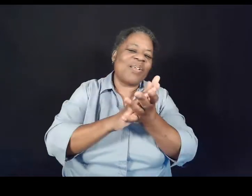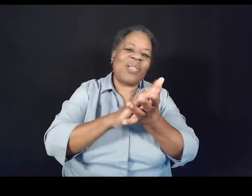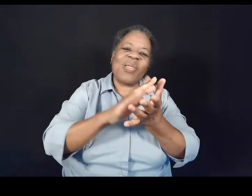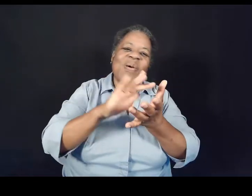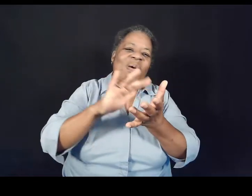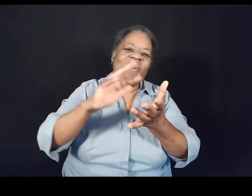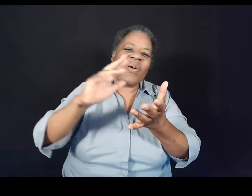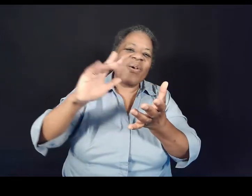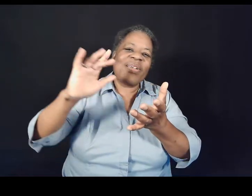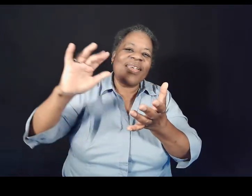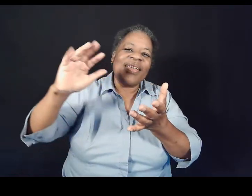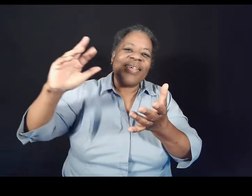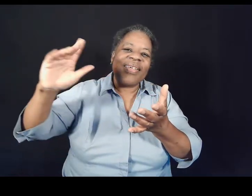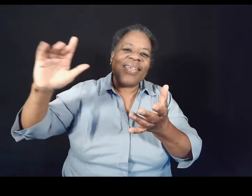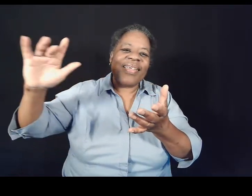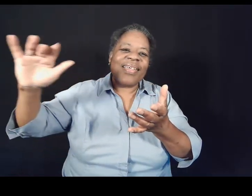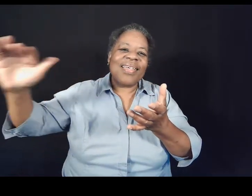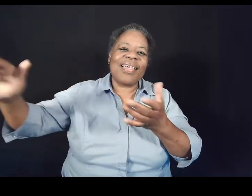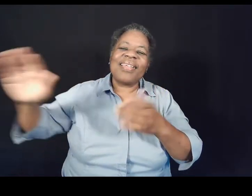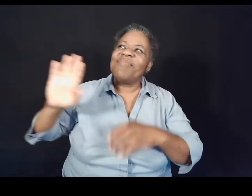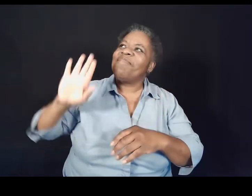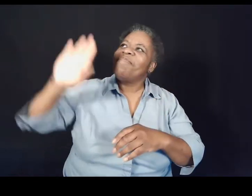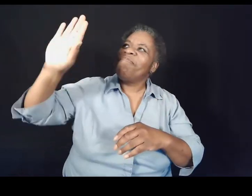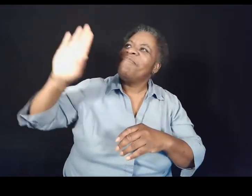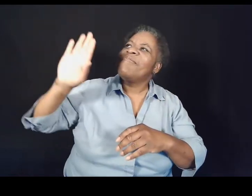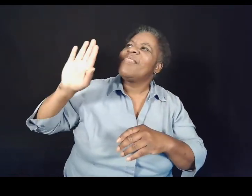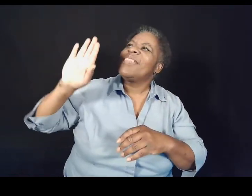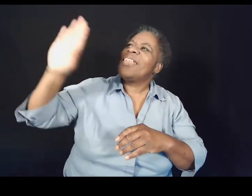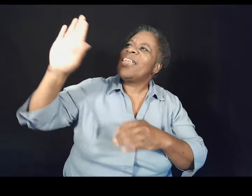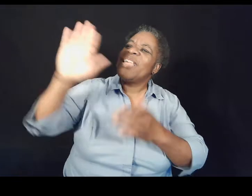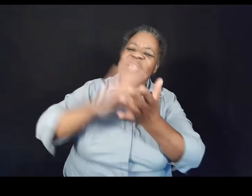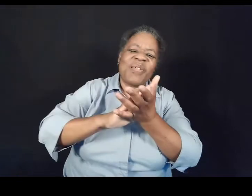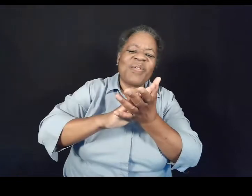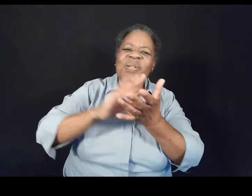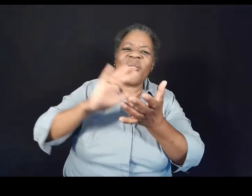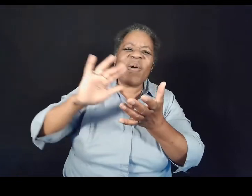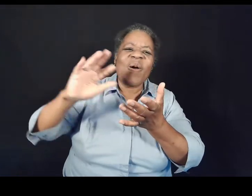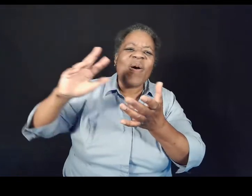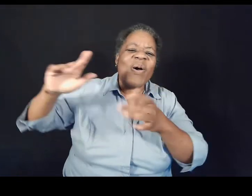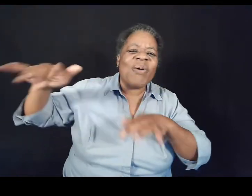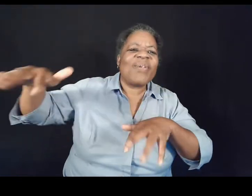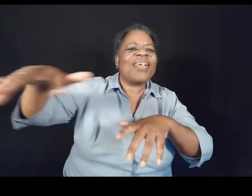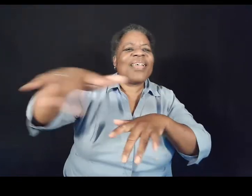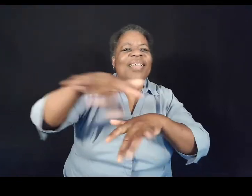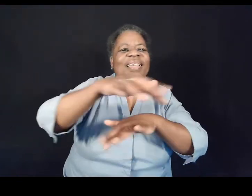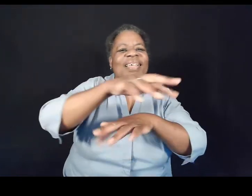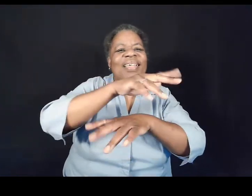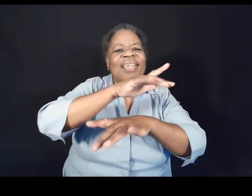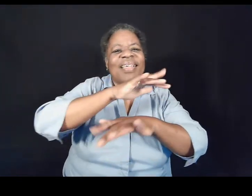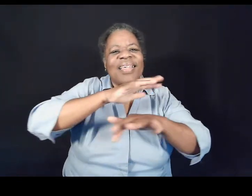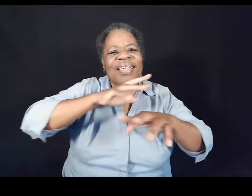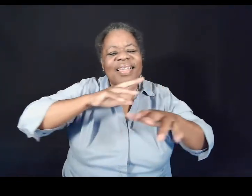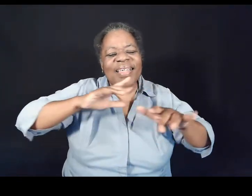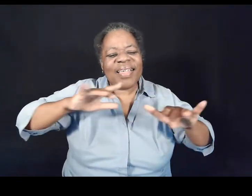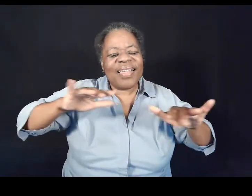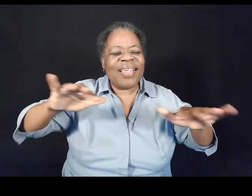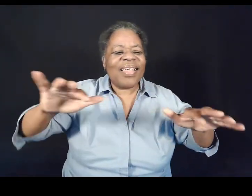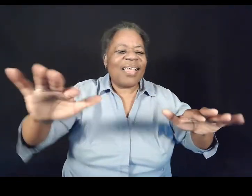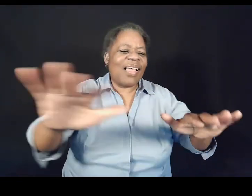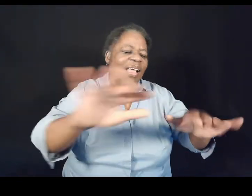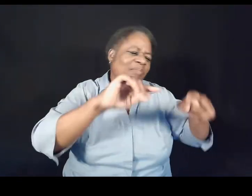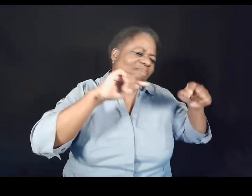glory. There's gonna be glory. There will be glory